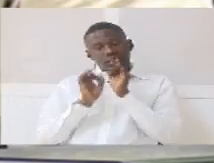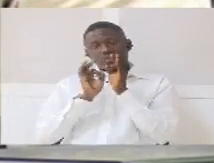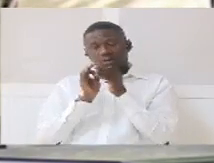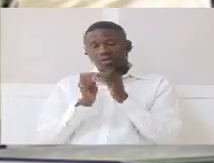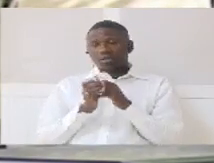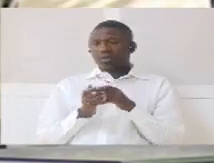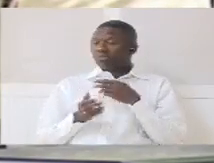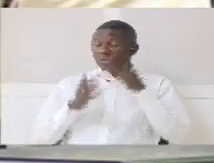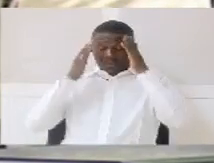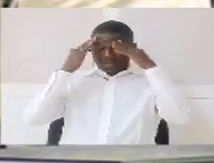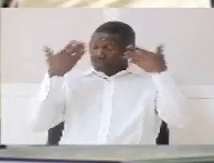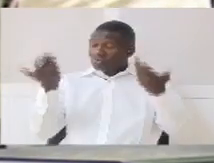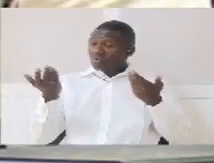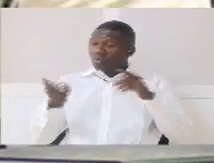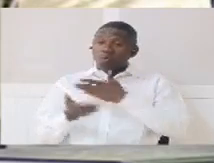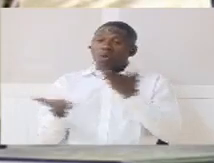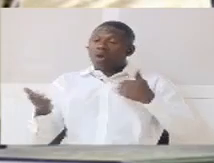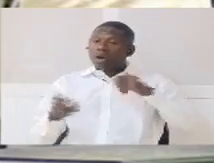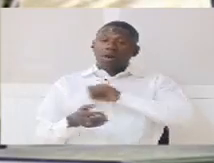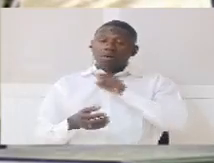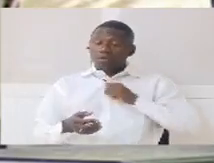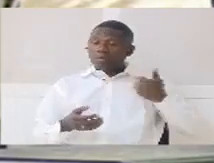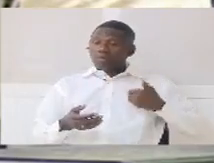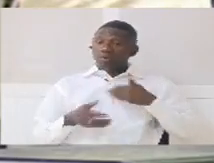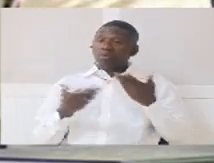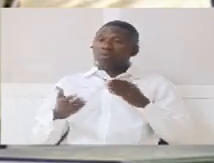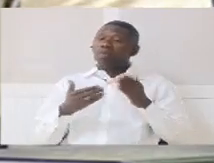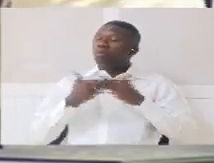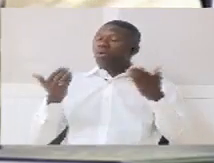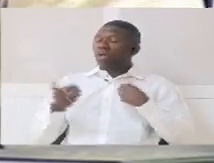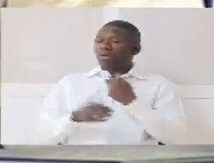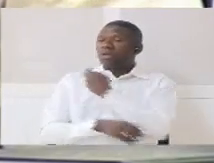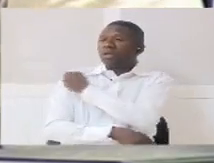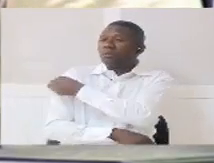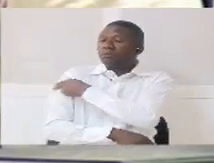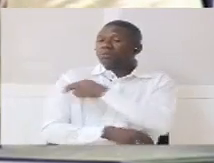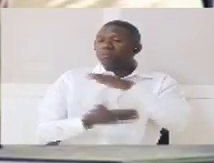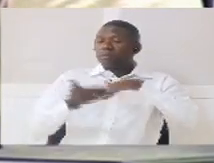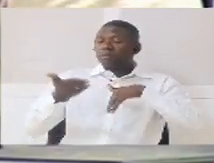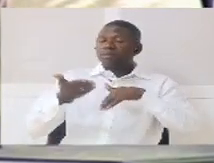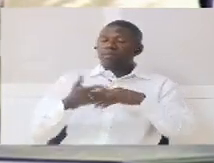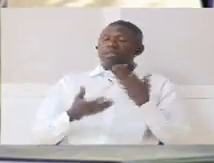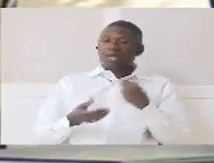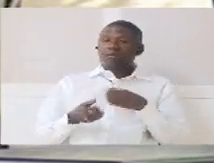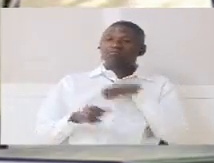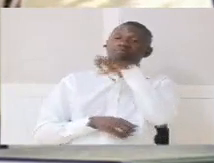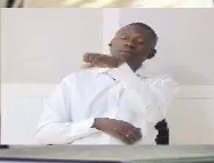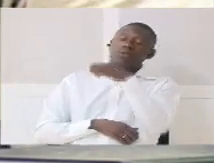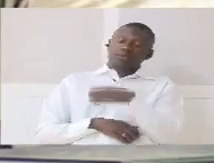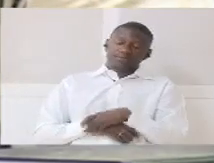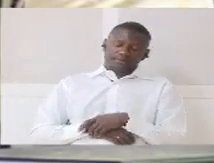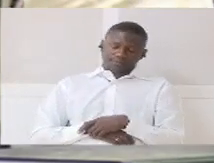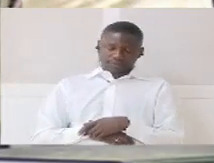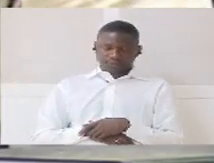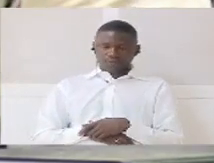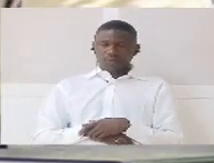We don't even know where they are, much more. A medical paper. No card play. That's how I played that